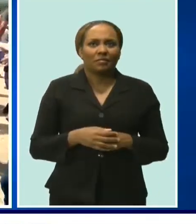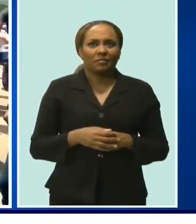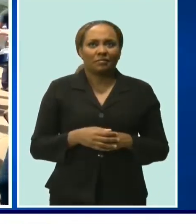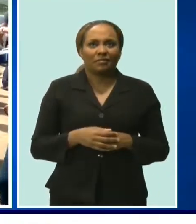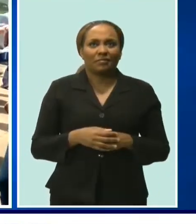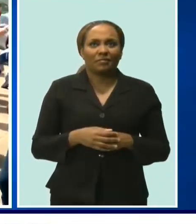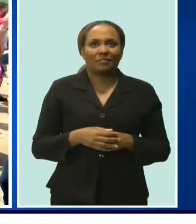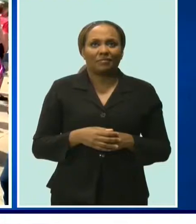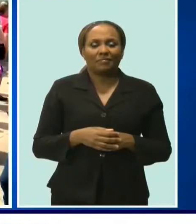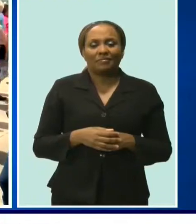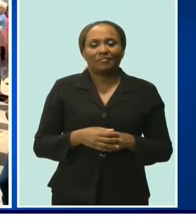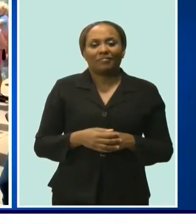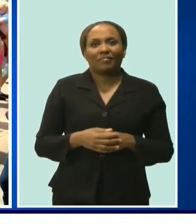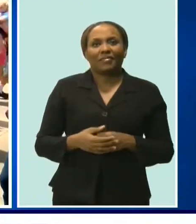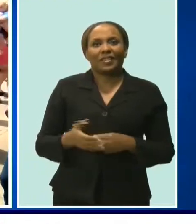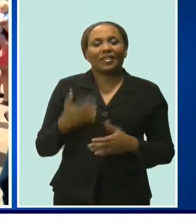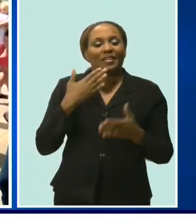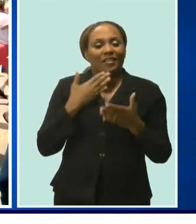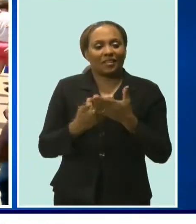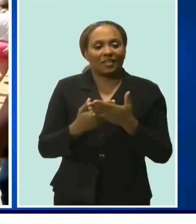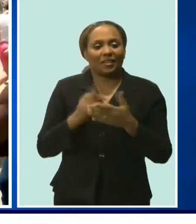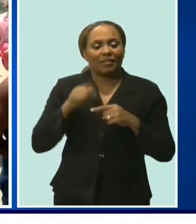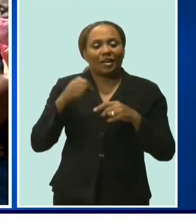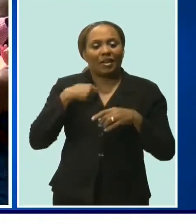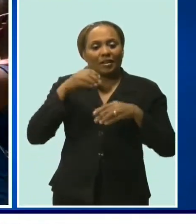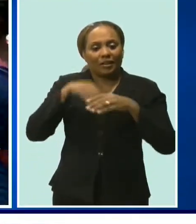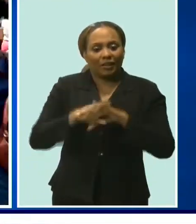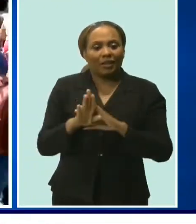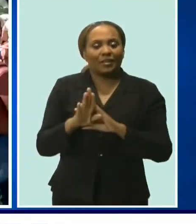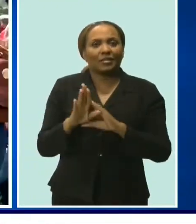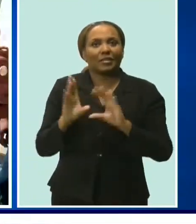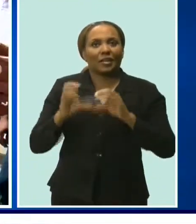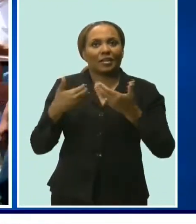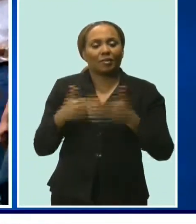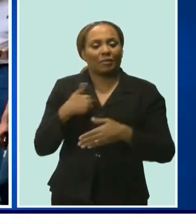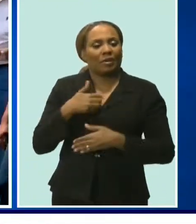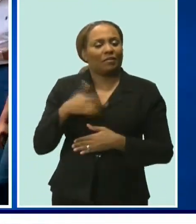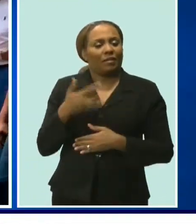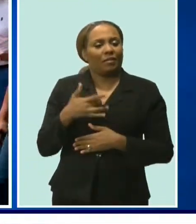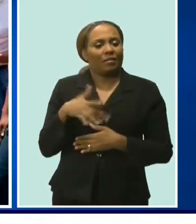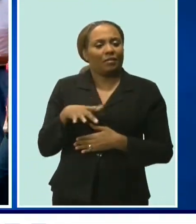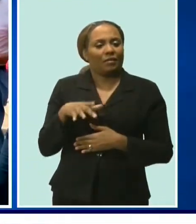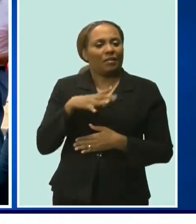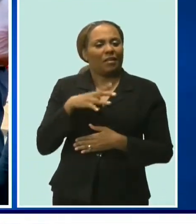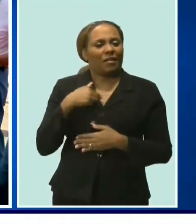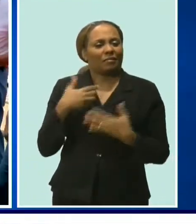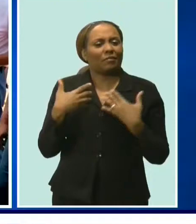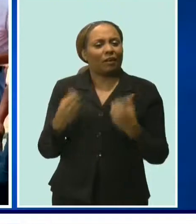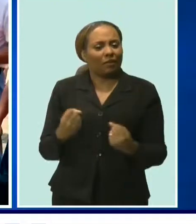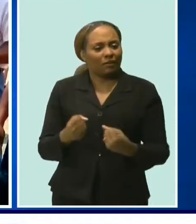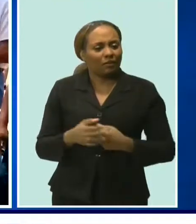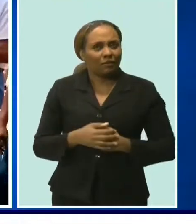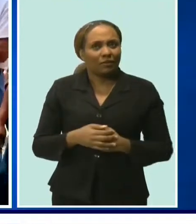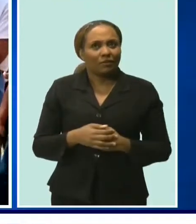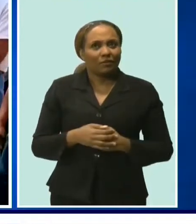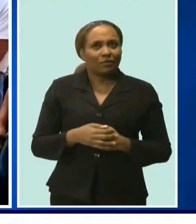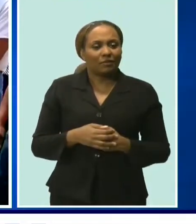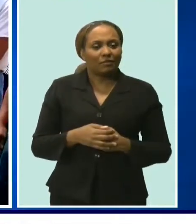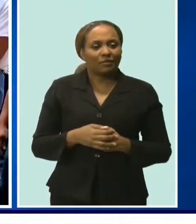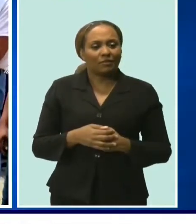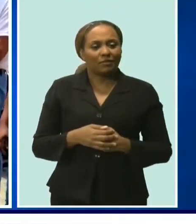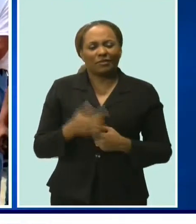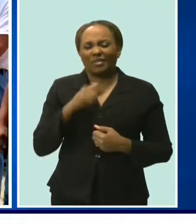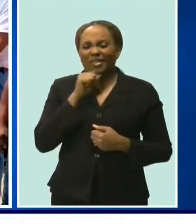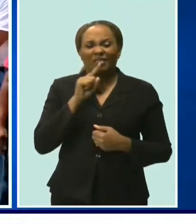Once I got into the room, I felt fine and I was confident, and it wasn't really I wasn't